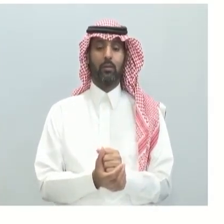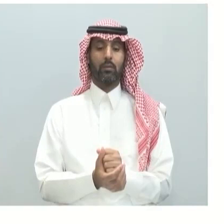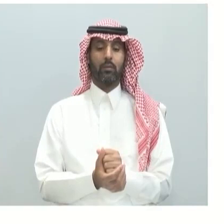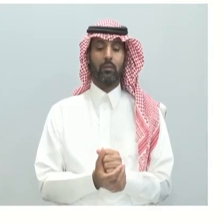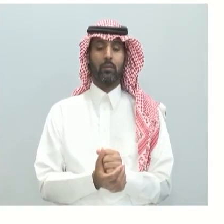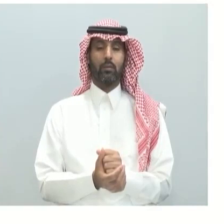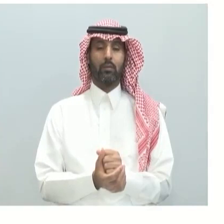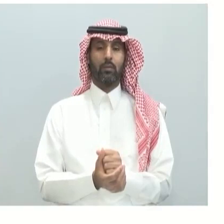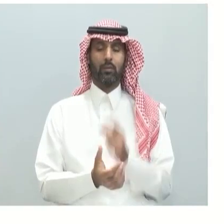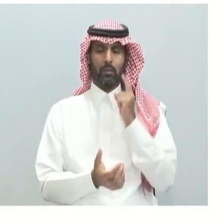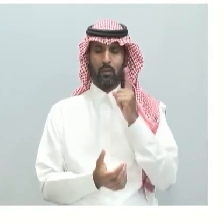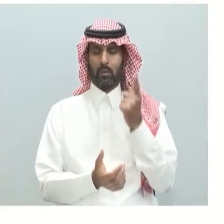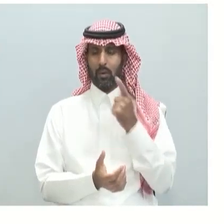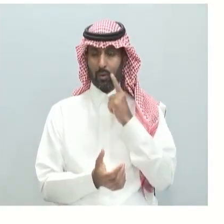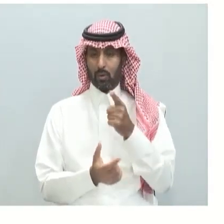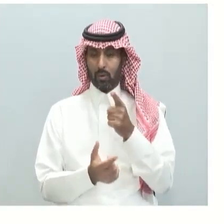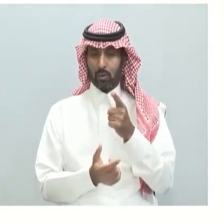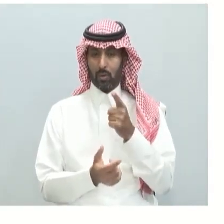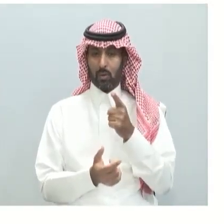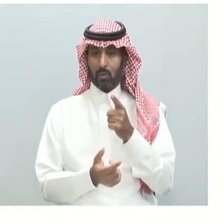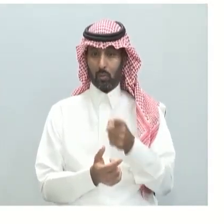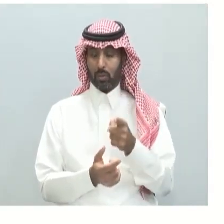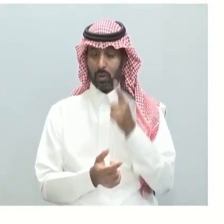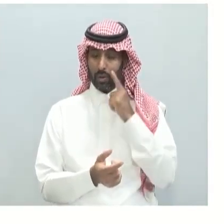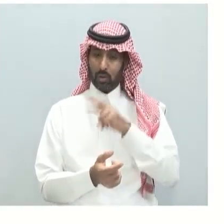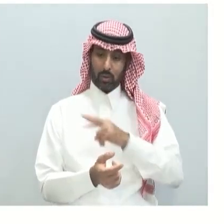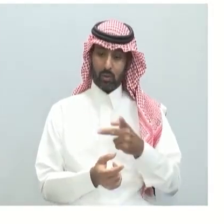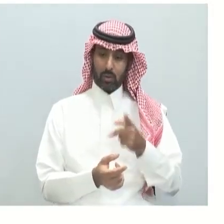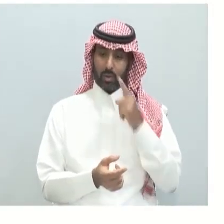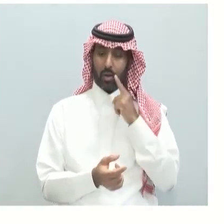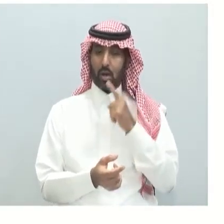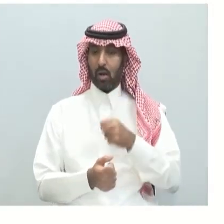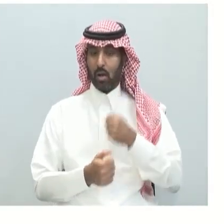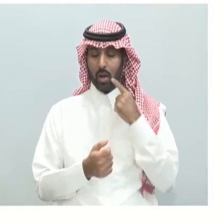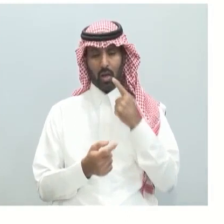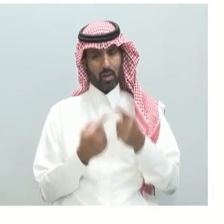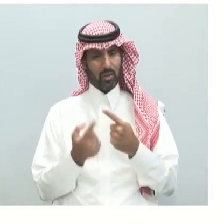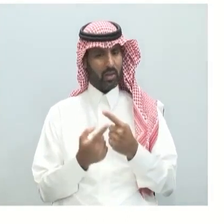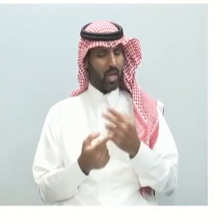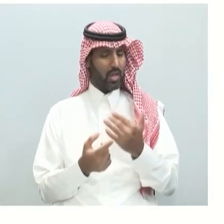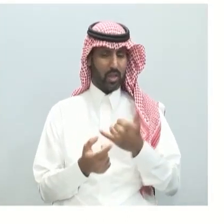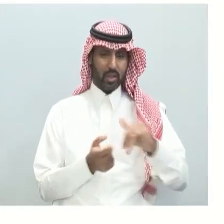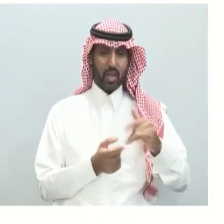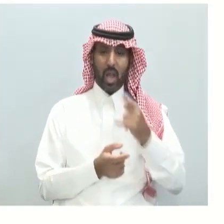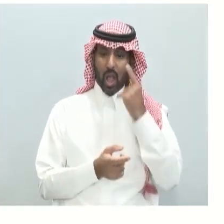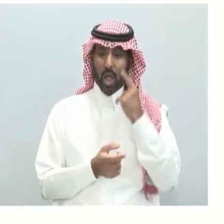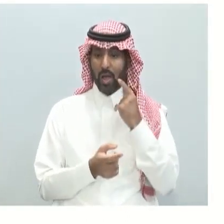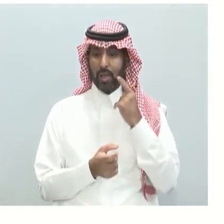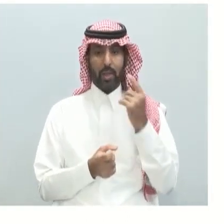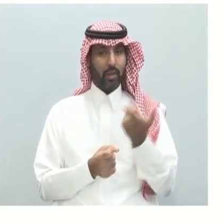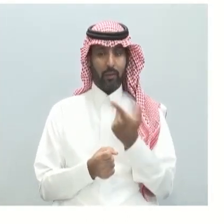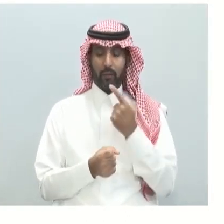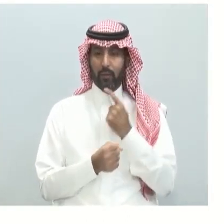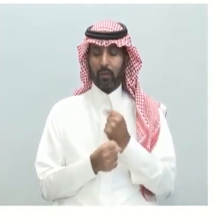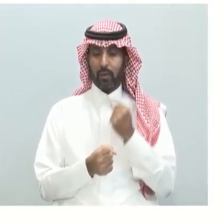is. Can we be relatively green by changing some of our practices as consumers, even if we don't fully